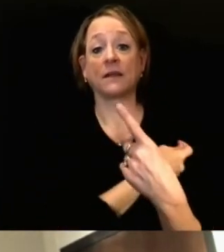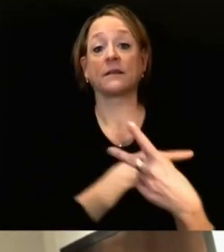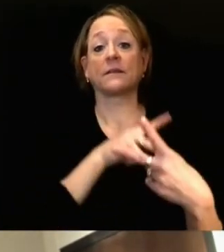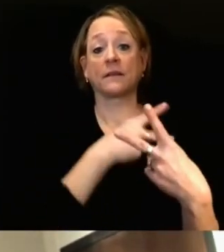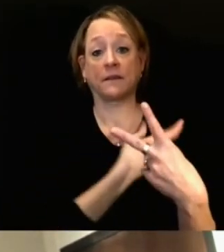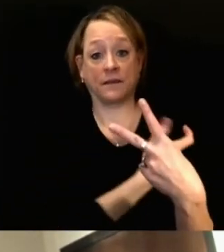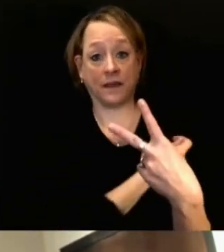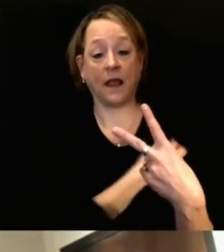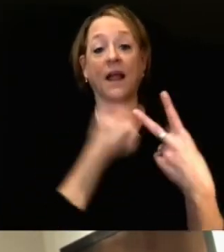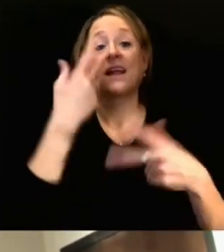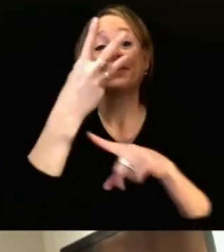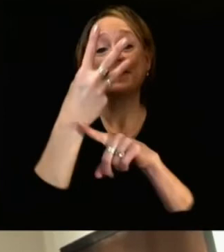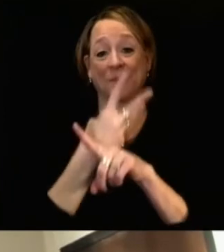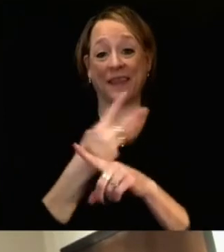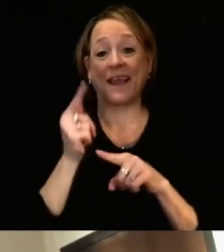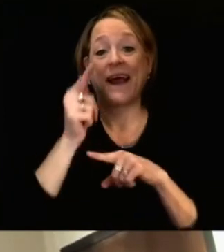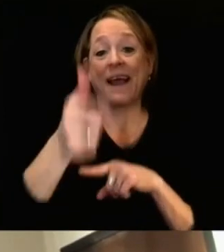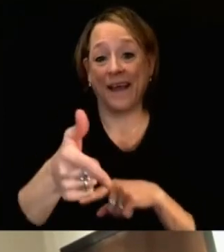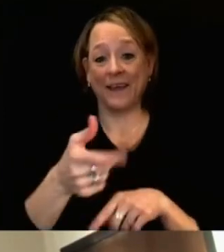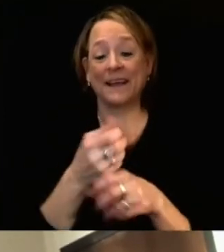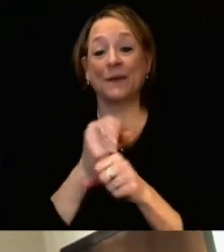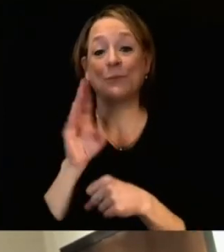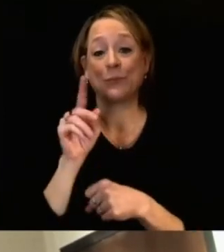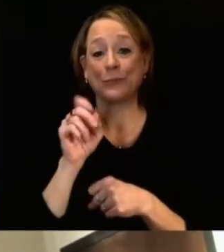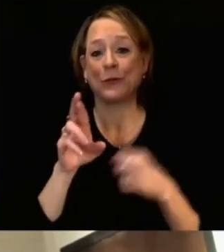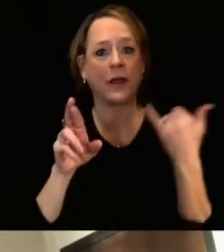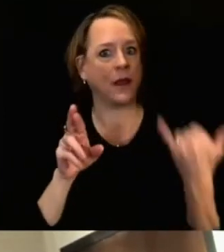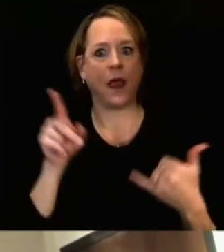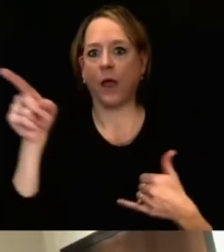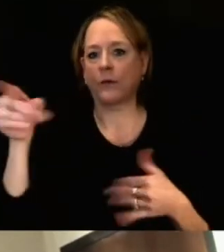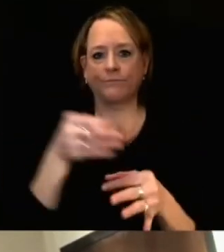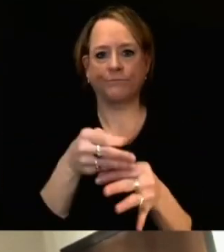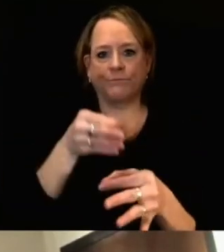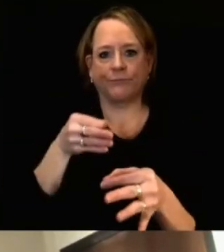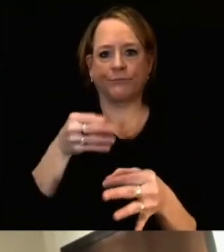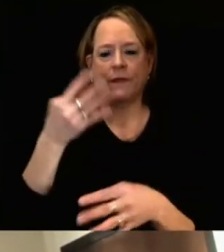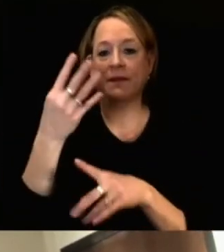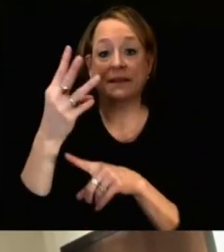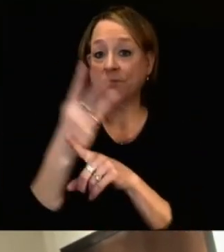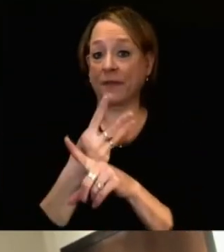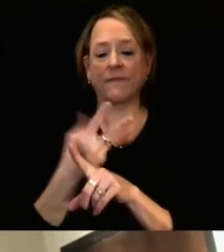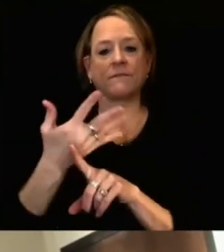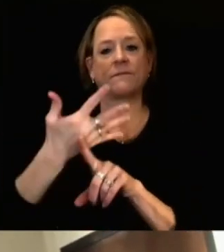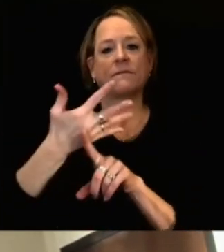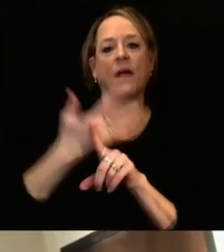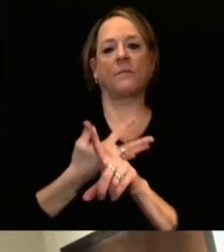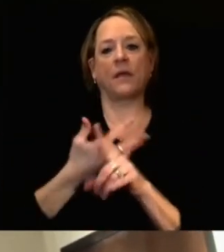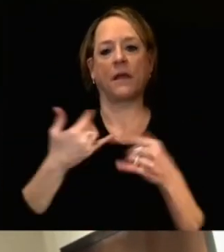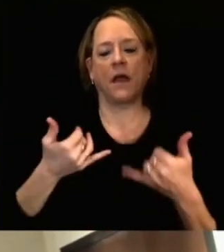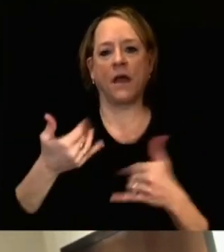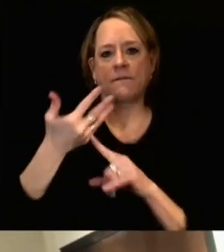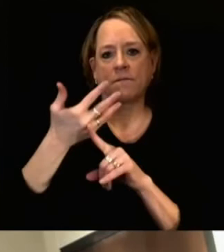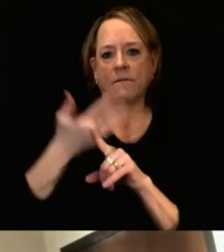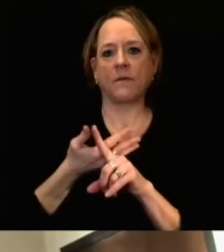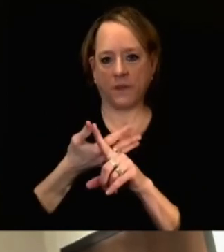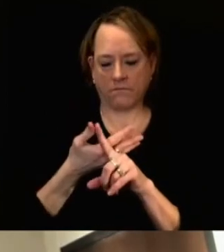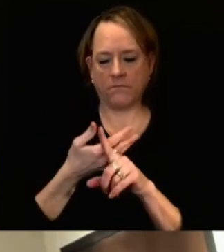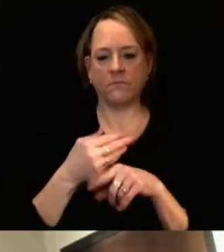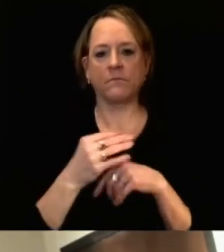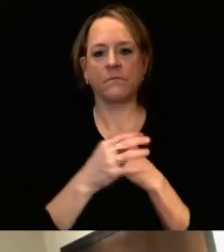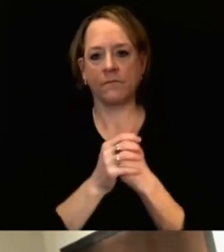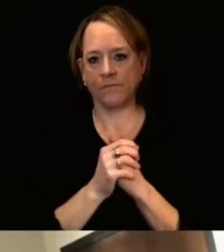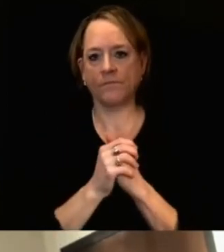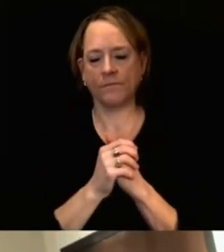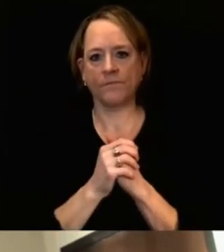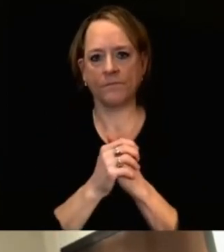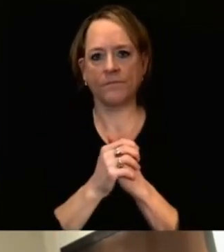series, people are eligible for the booster instead of 6 months. And I think that was done in part to make sure that no one is going without a booster now, because